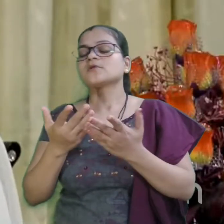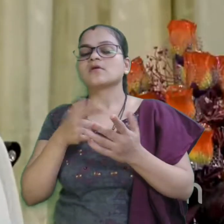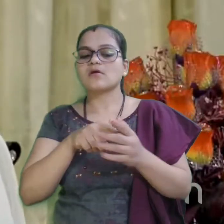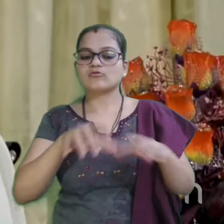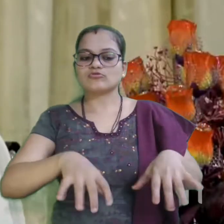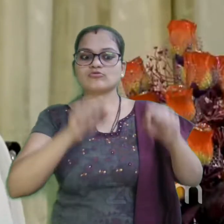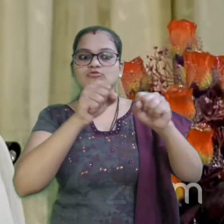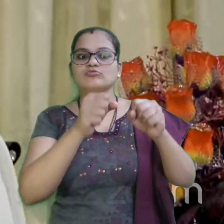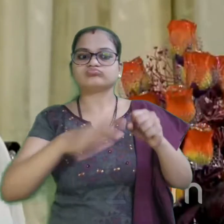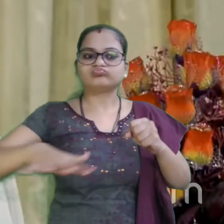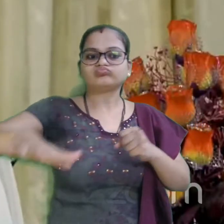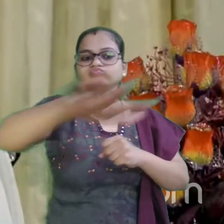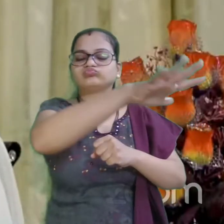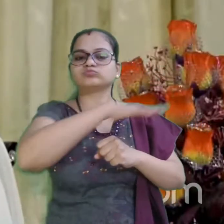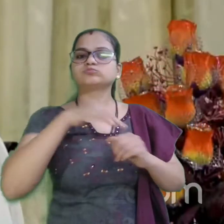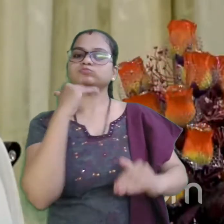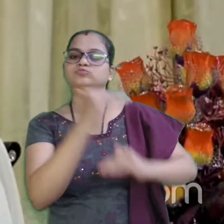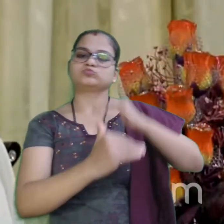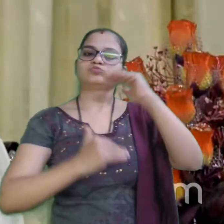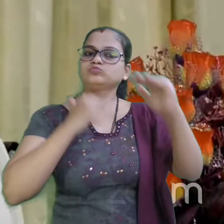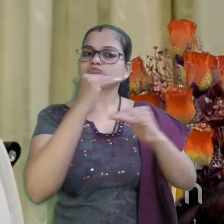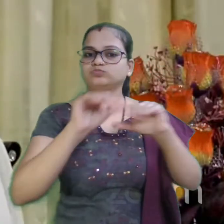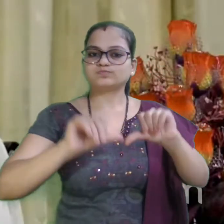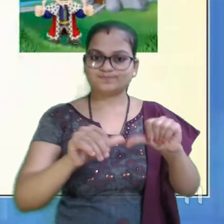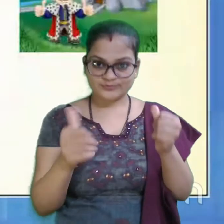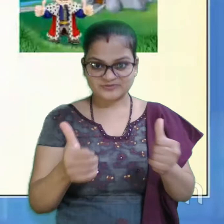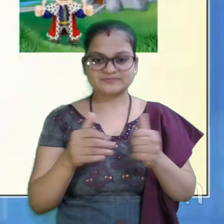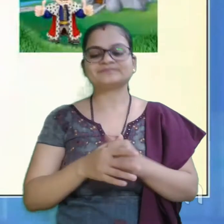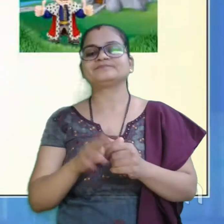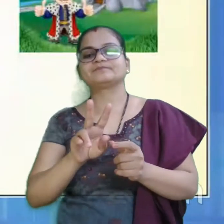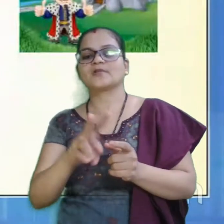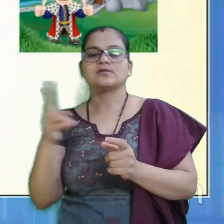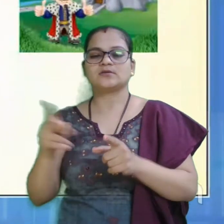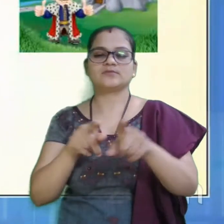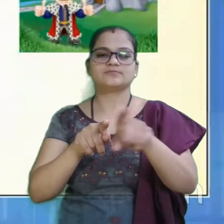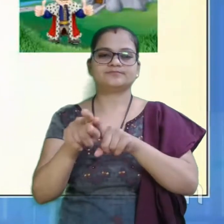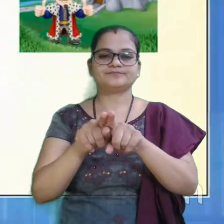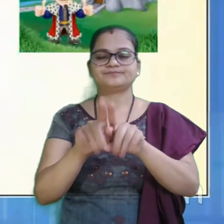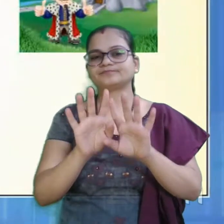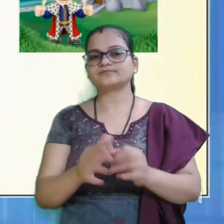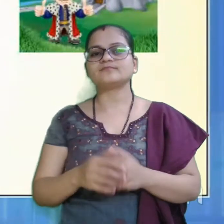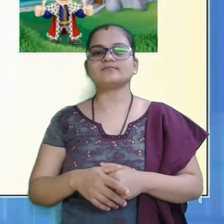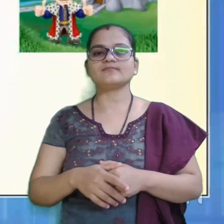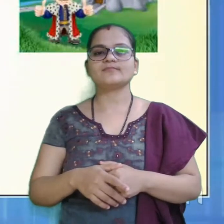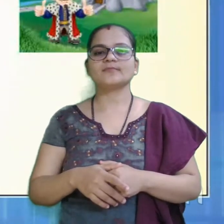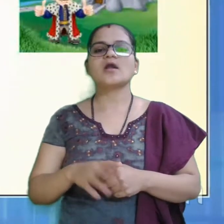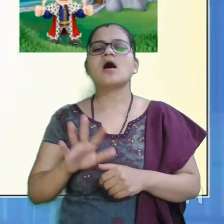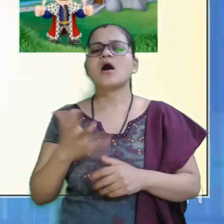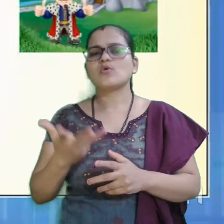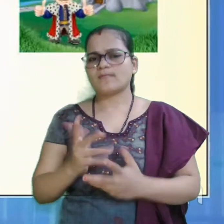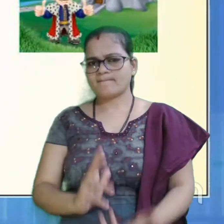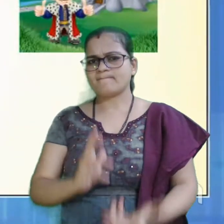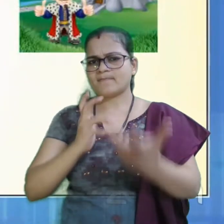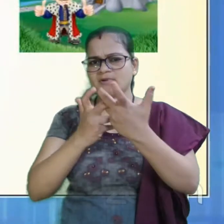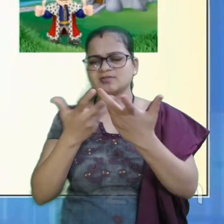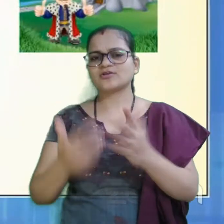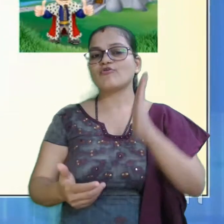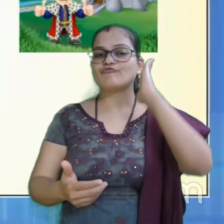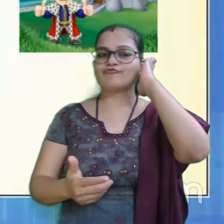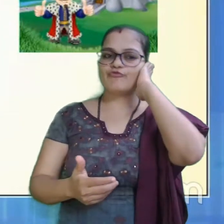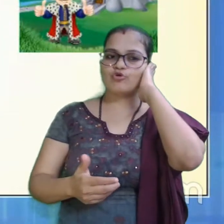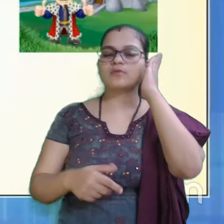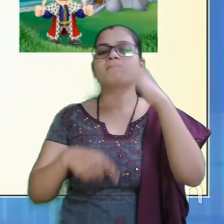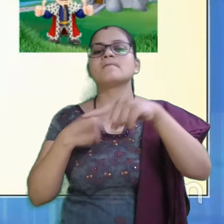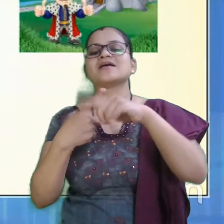so that it can uplift the kingdom as a whole. Then the another soul body metaphor